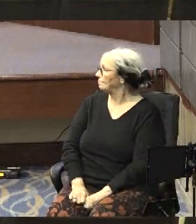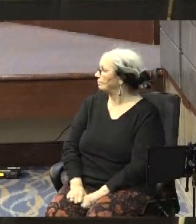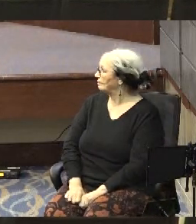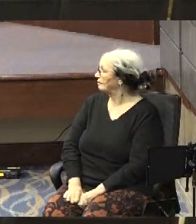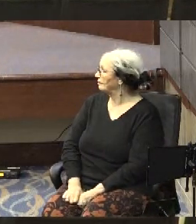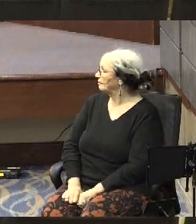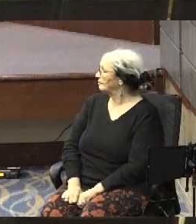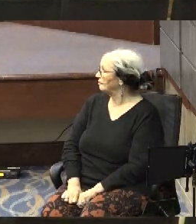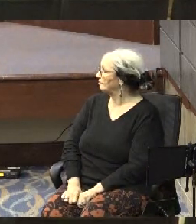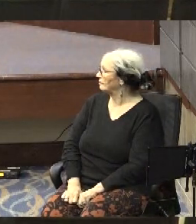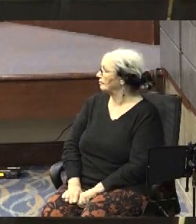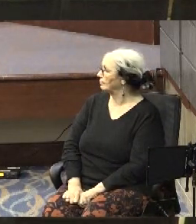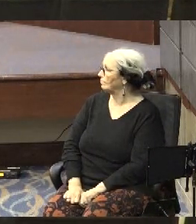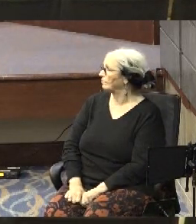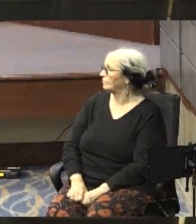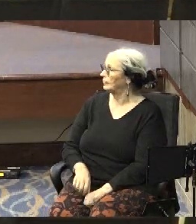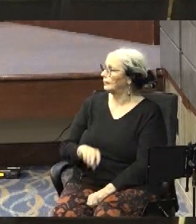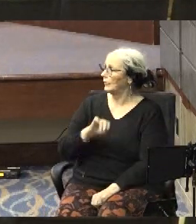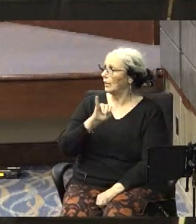have is Jack Bowers.